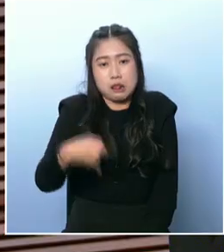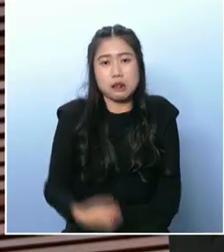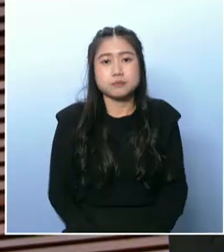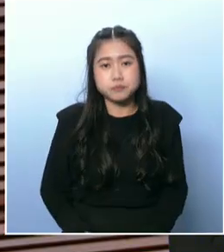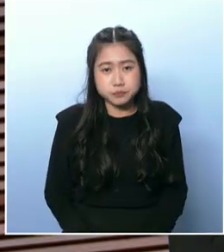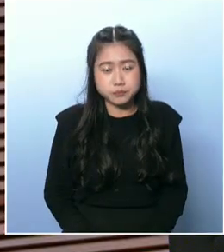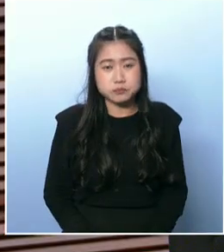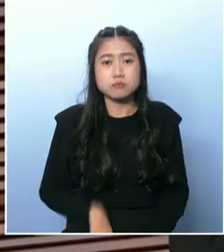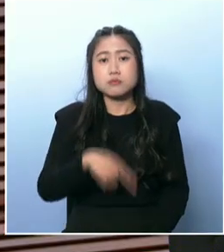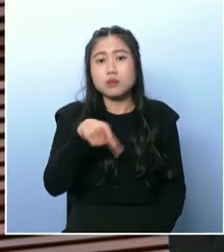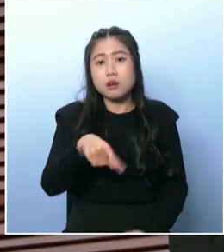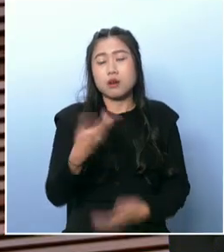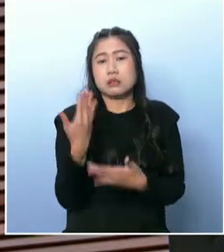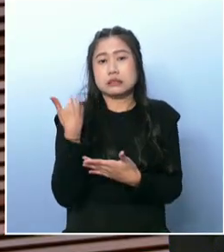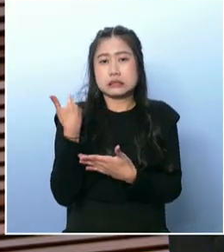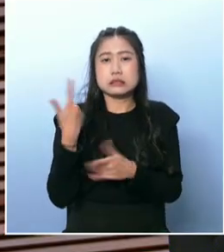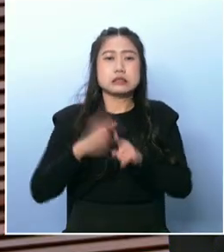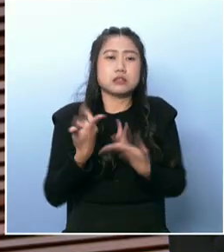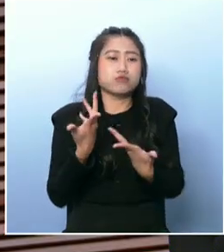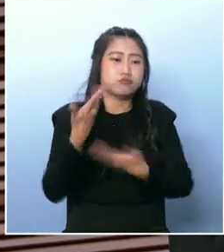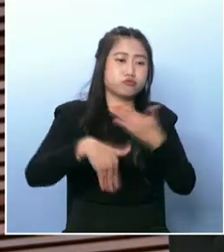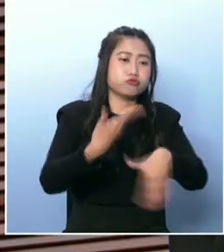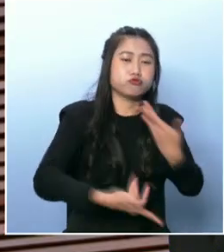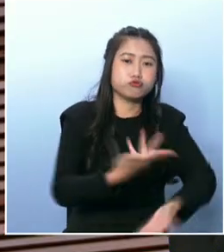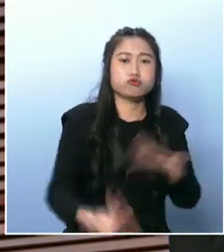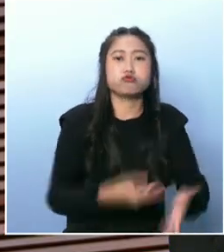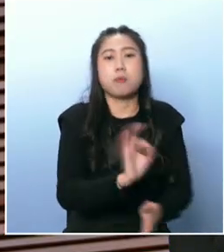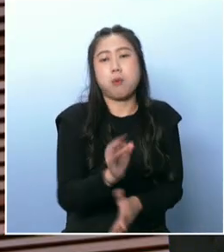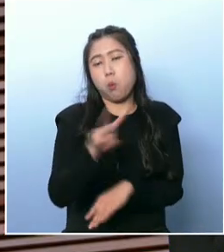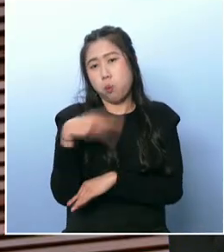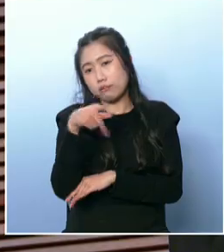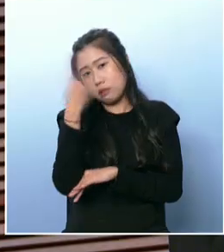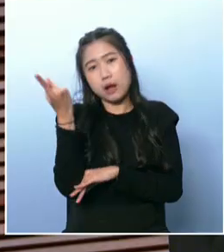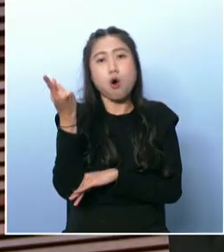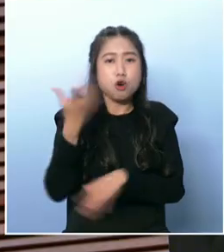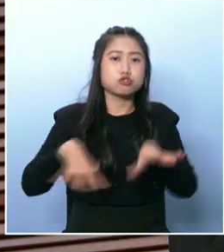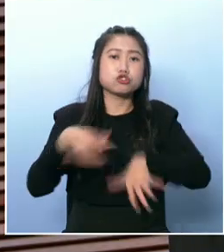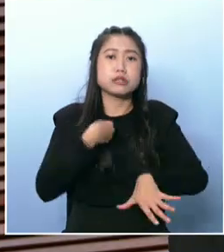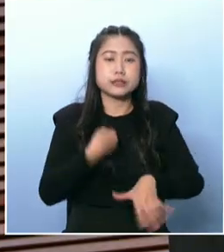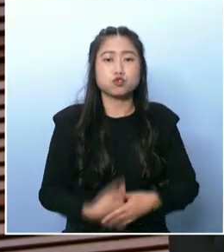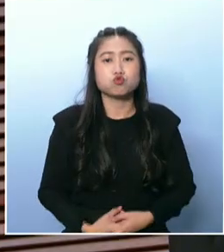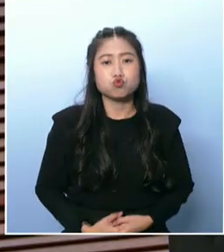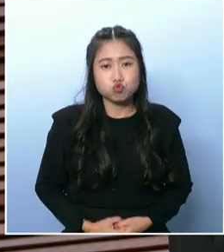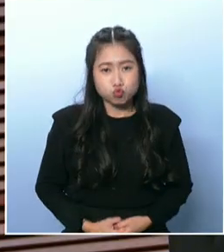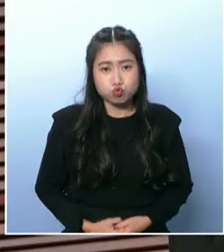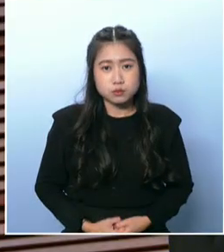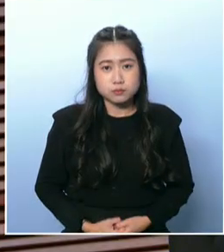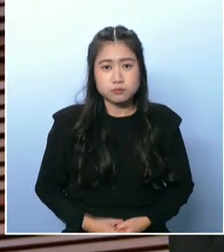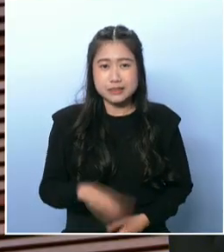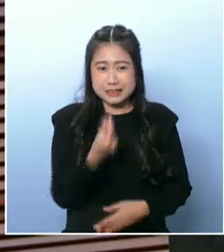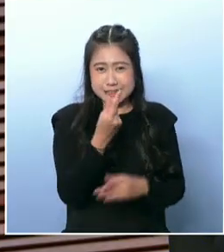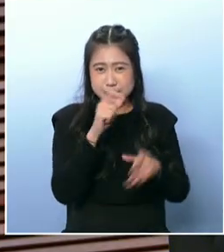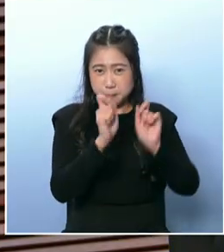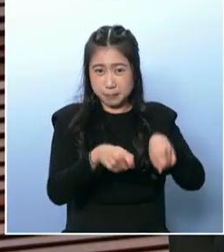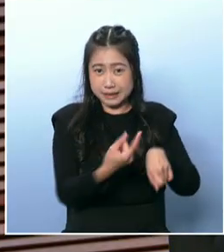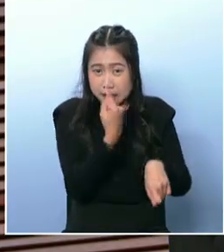find premises of RCHEs. So at the end of the day, we have to look for other solutions. So it